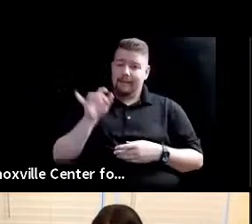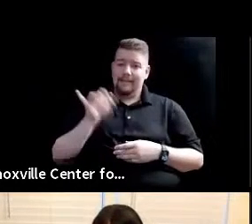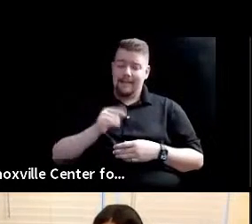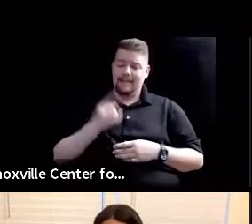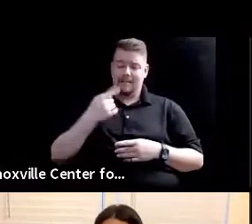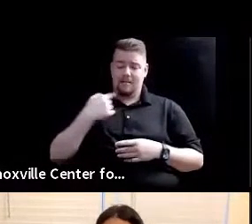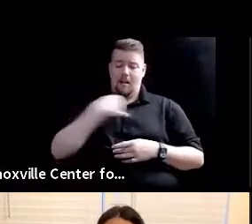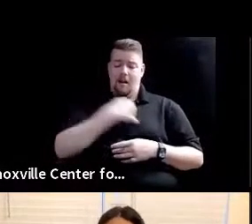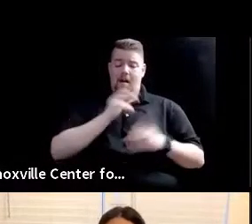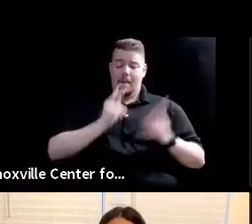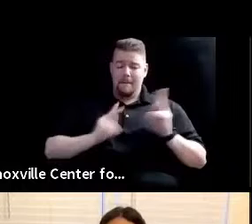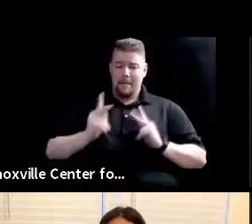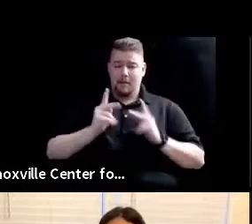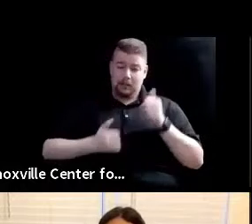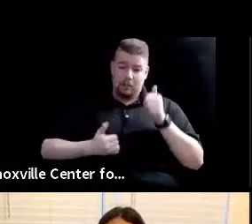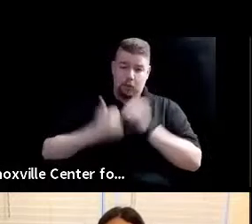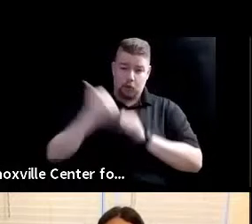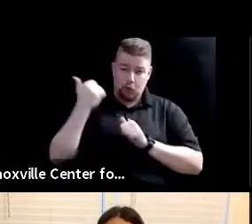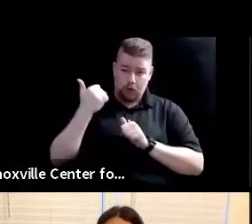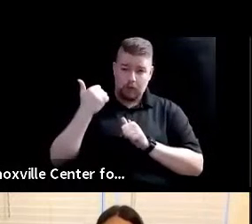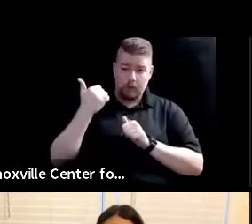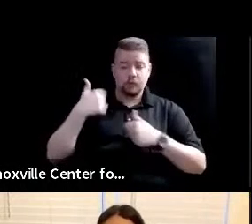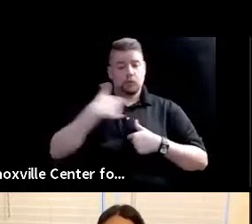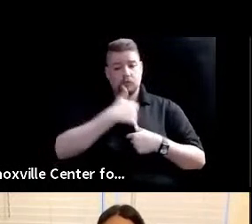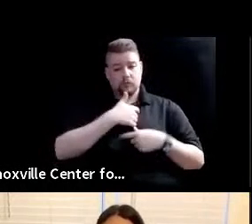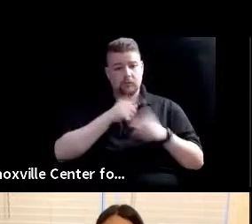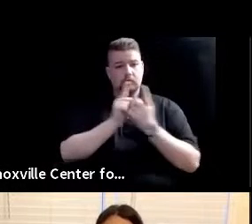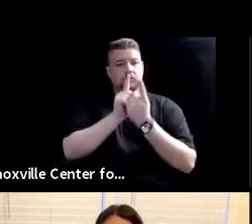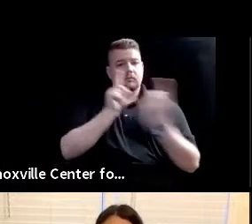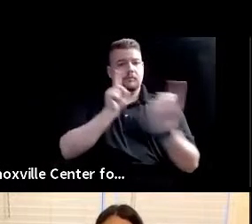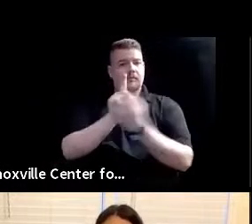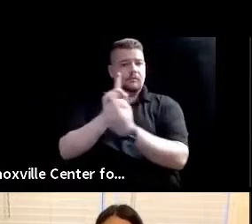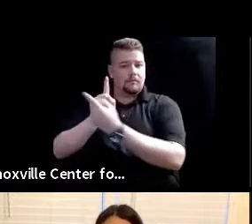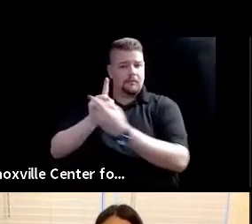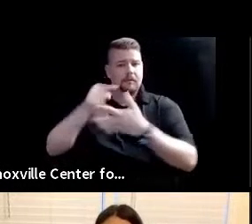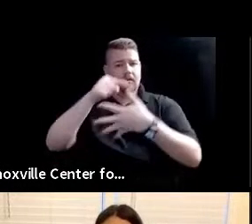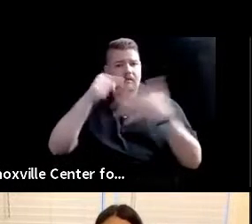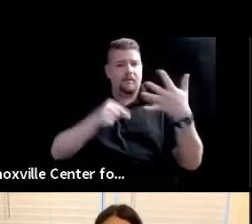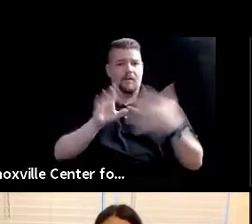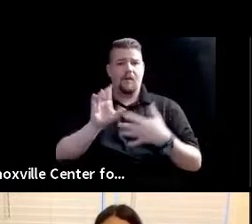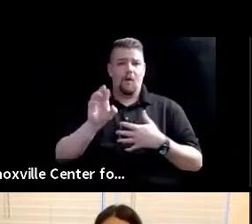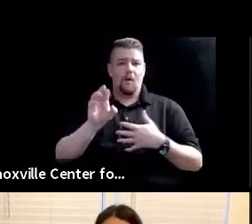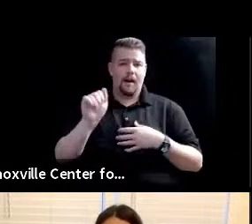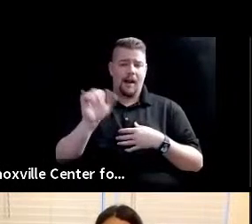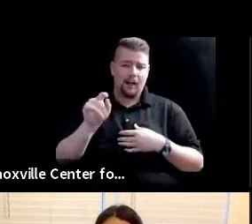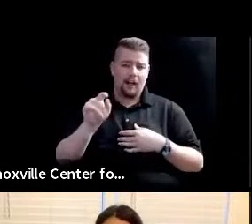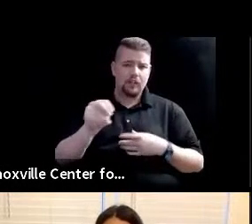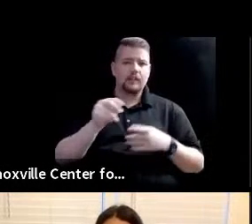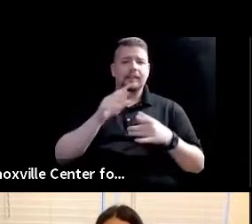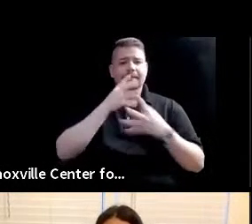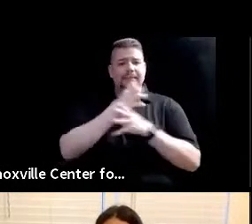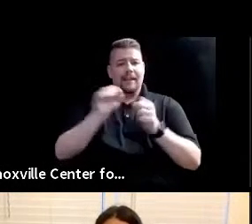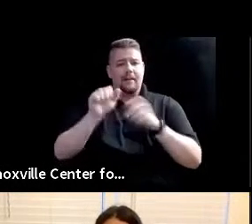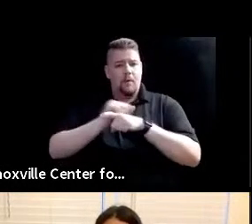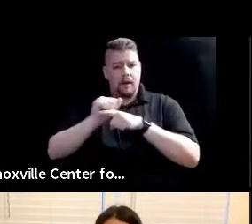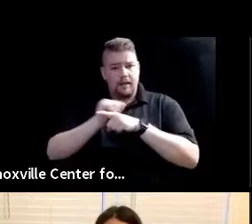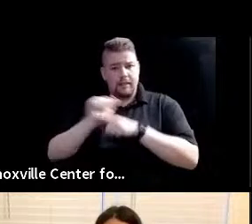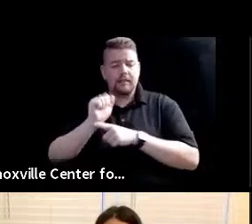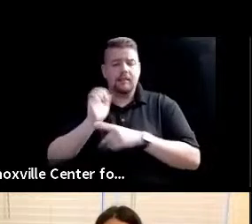as a majority have been practicing practices in our restaurants. They are able